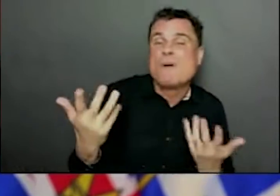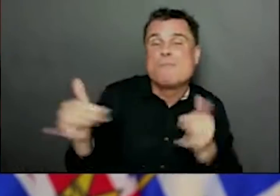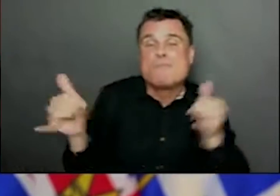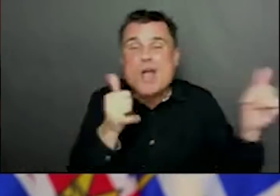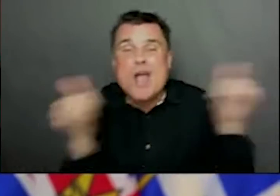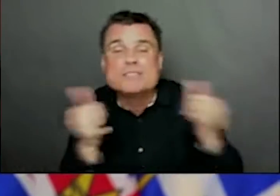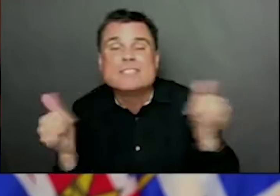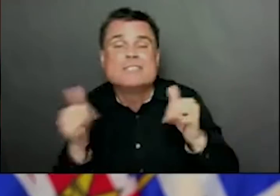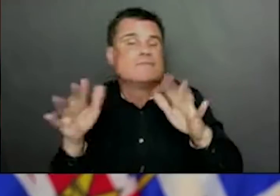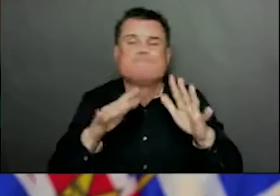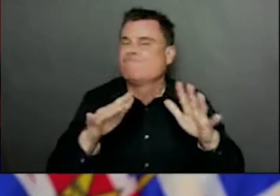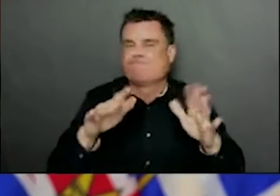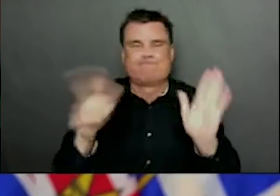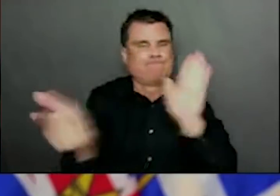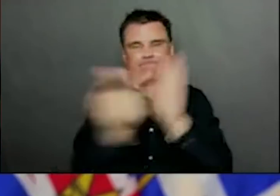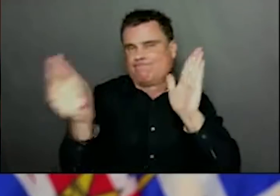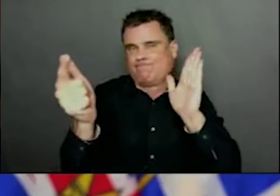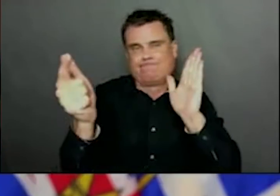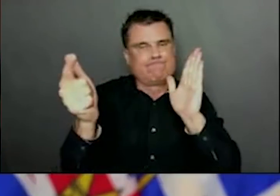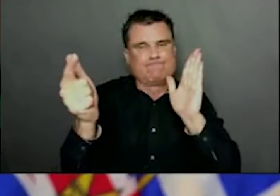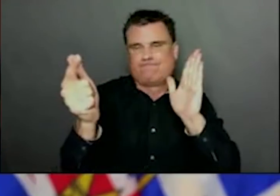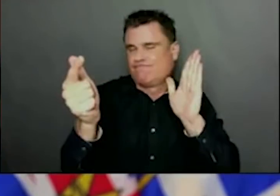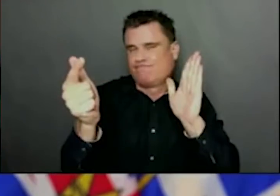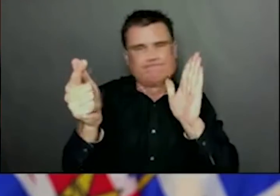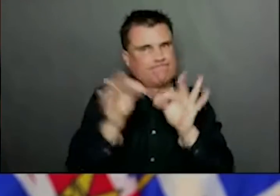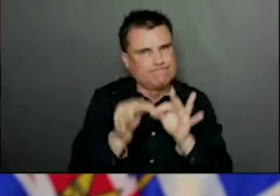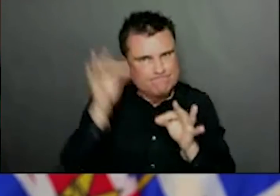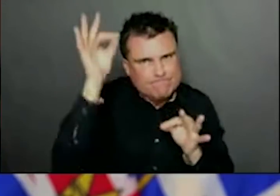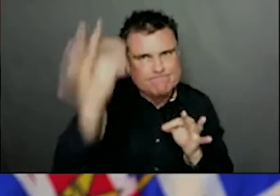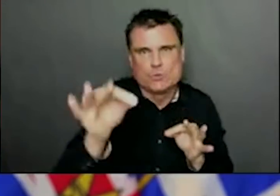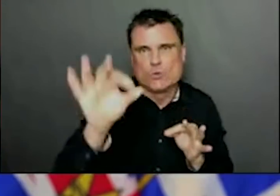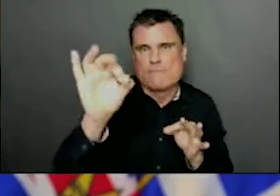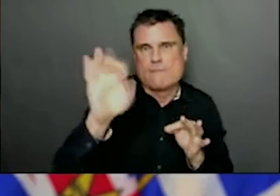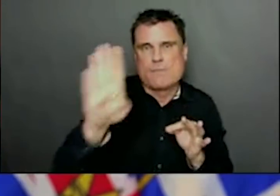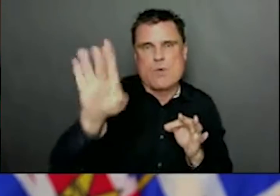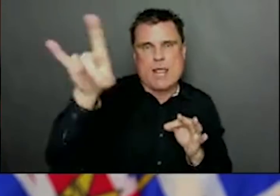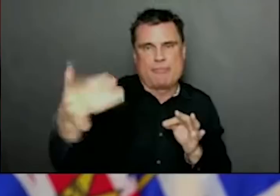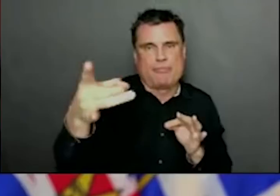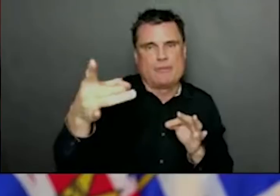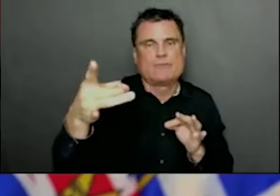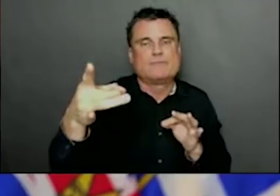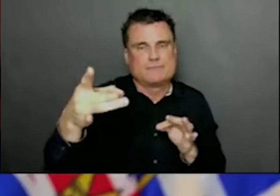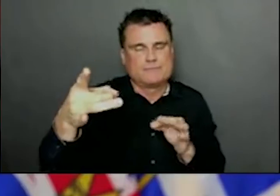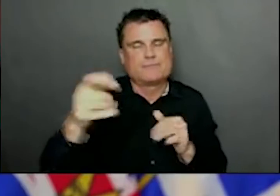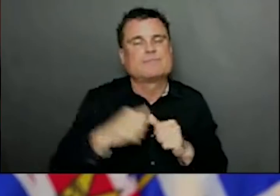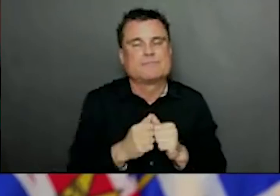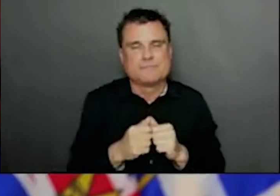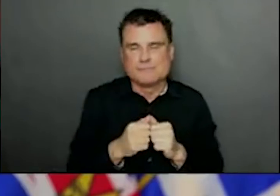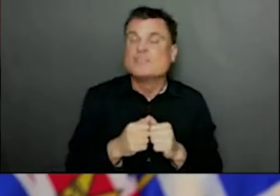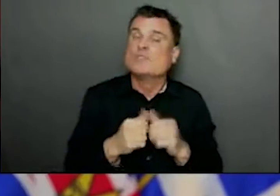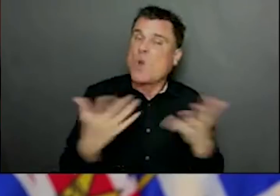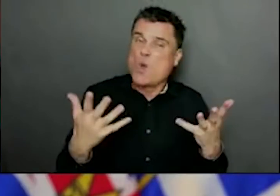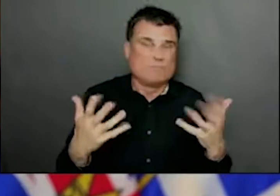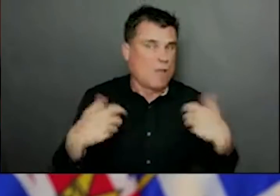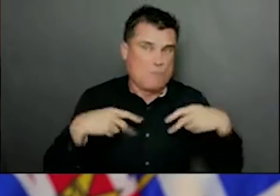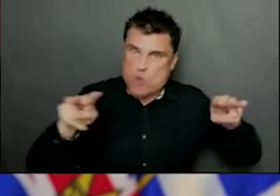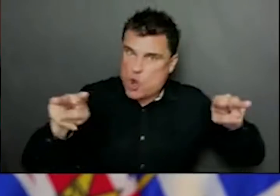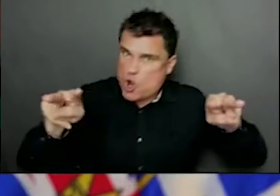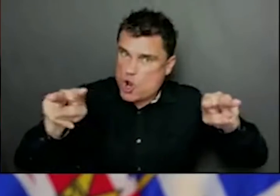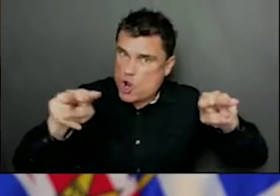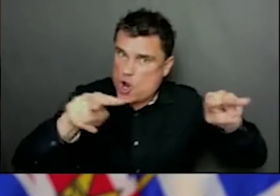closely monitoring our progress, and if further action is required, we will take that. If we